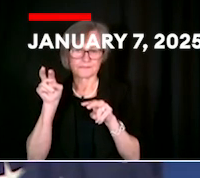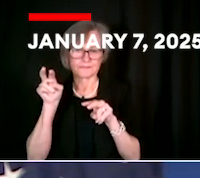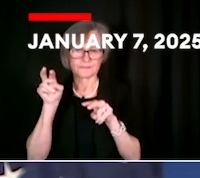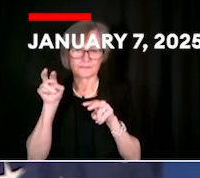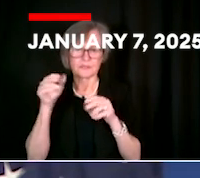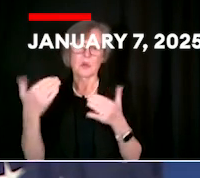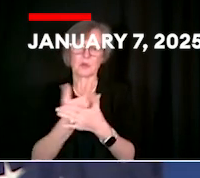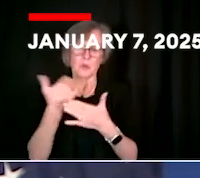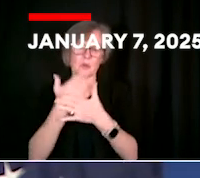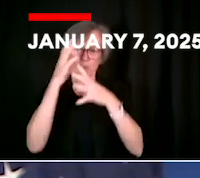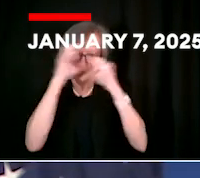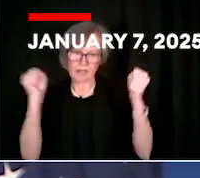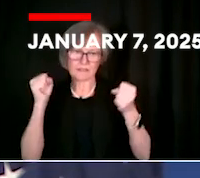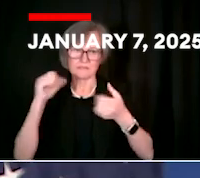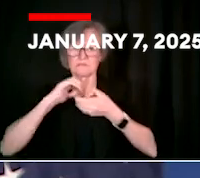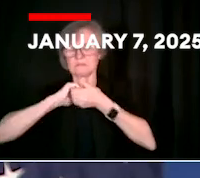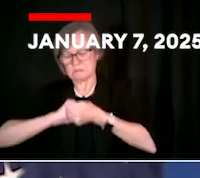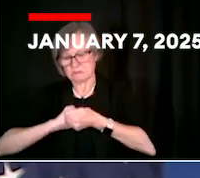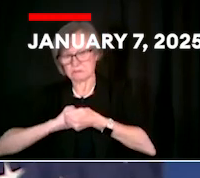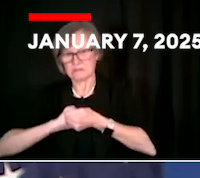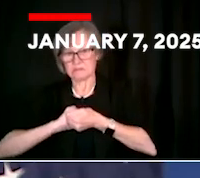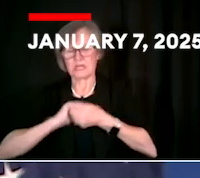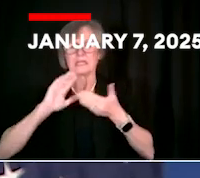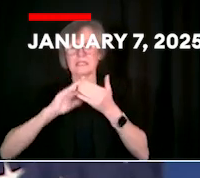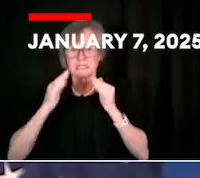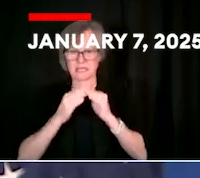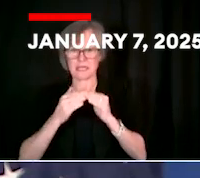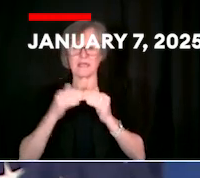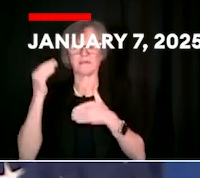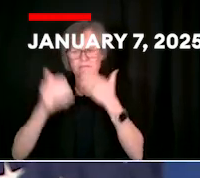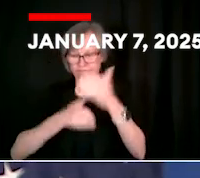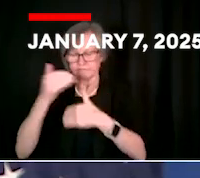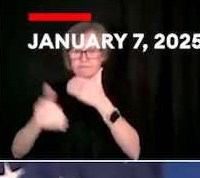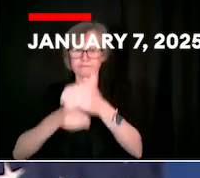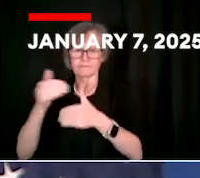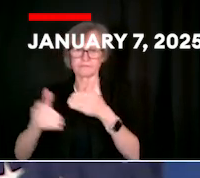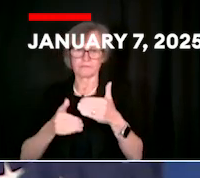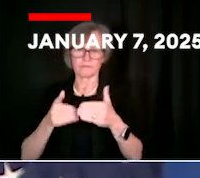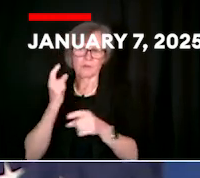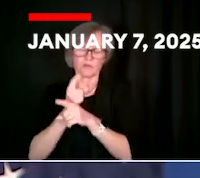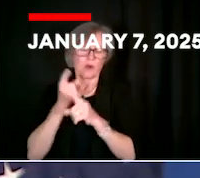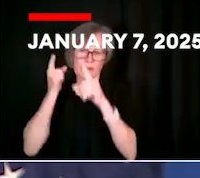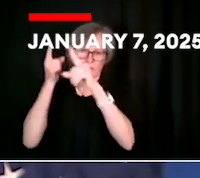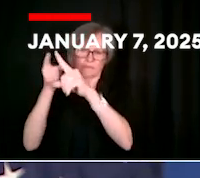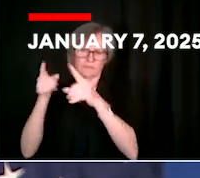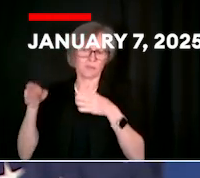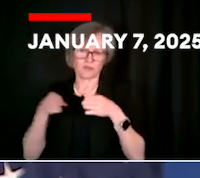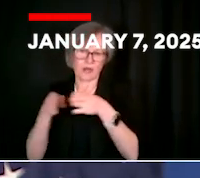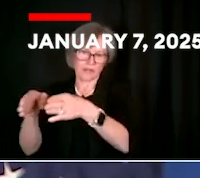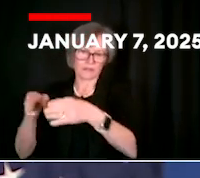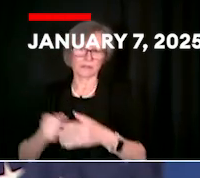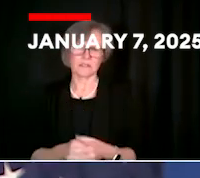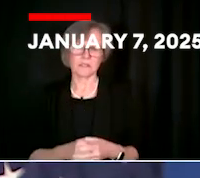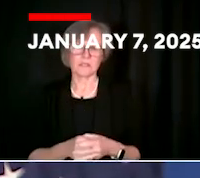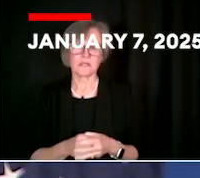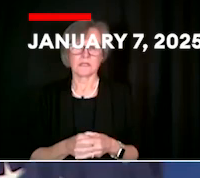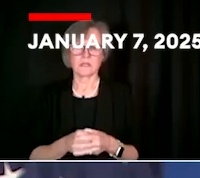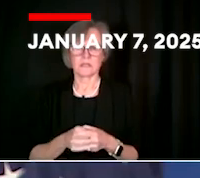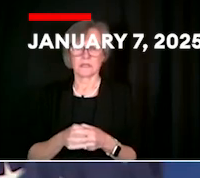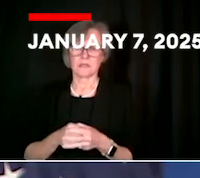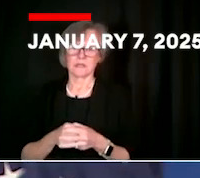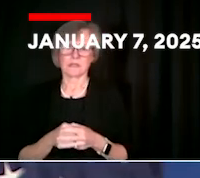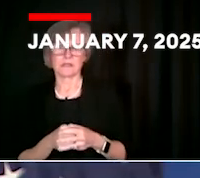to partner with them to make this city move in the direction that I believe it's in. And in the area of